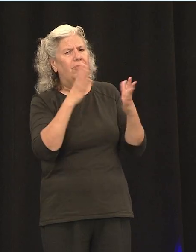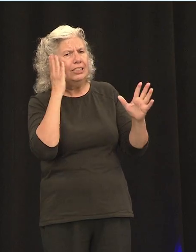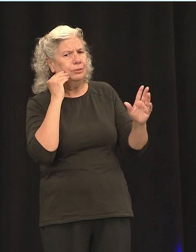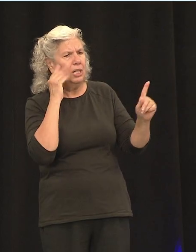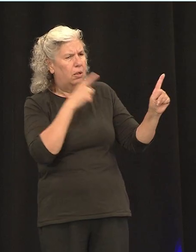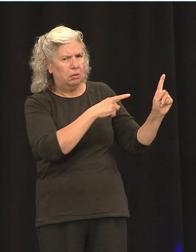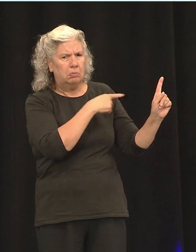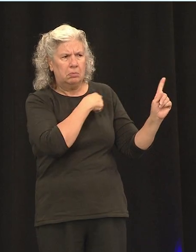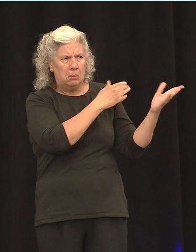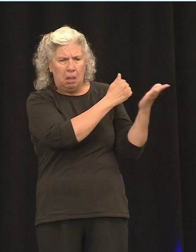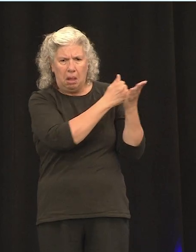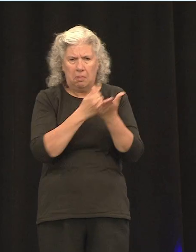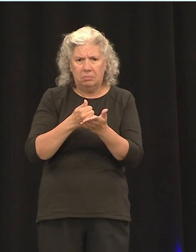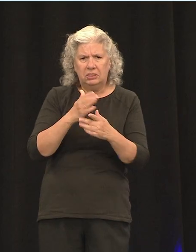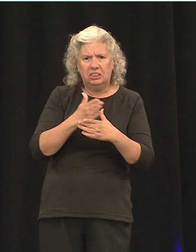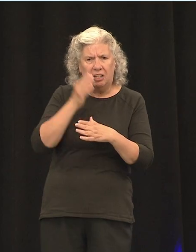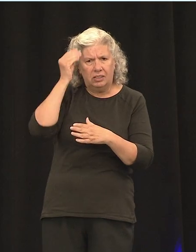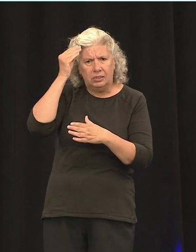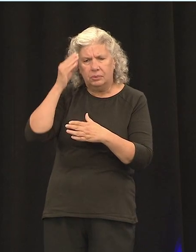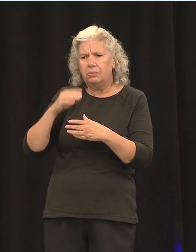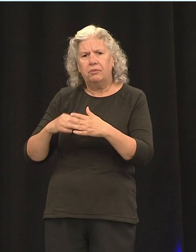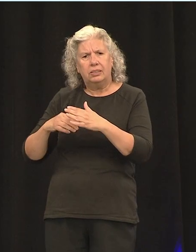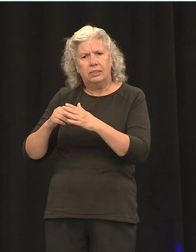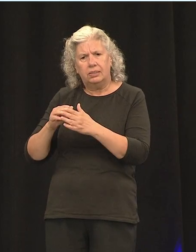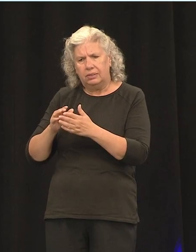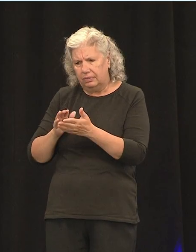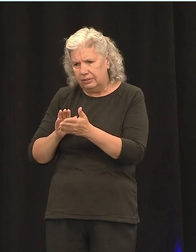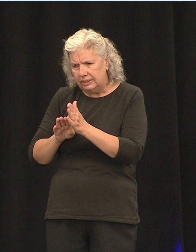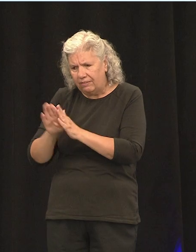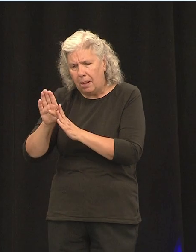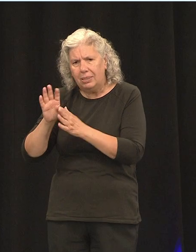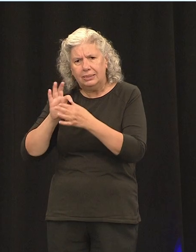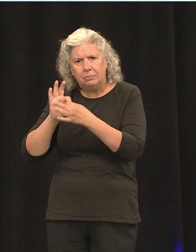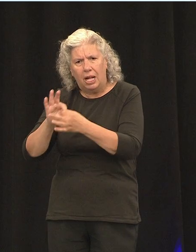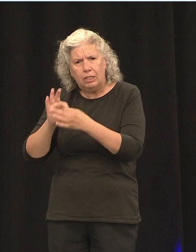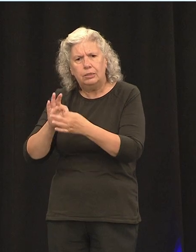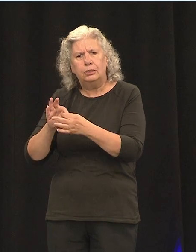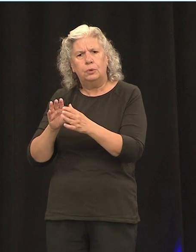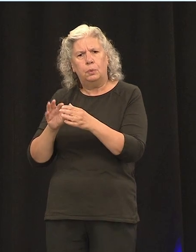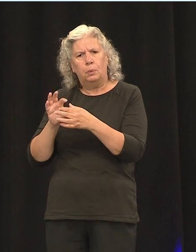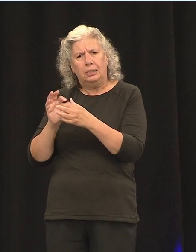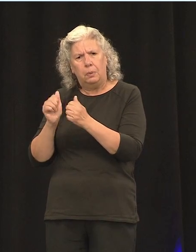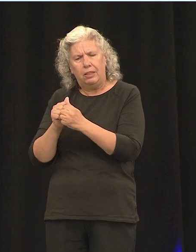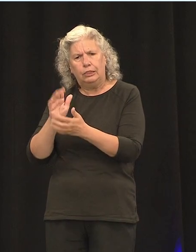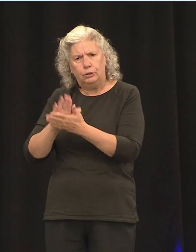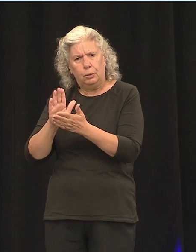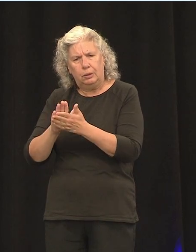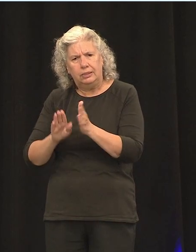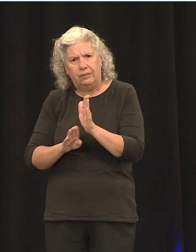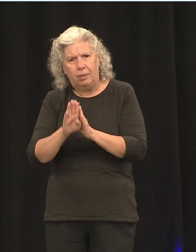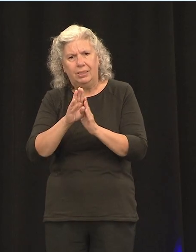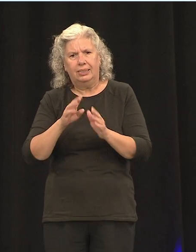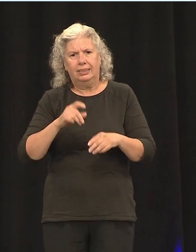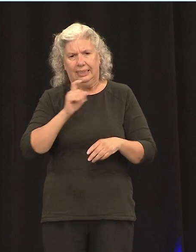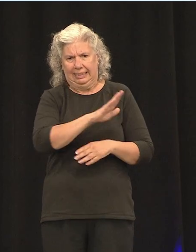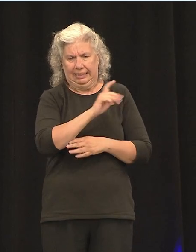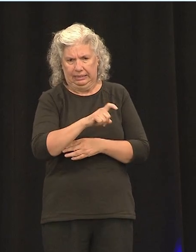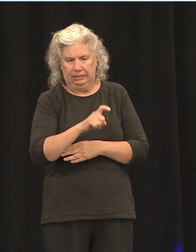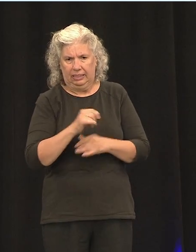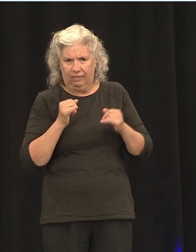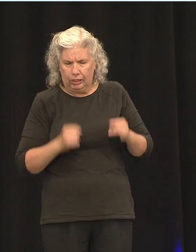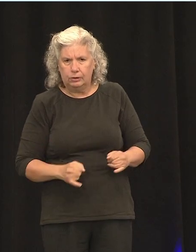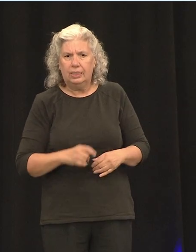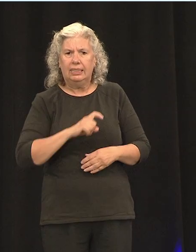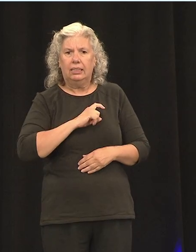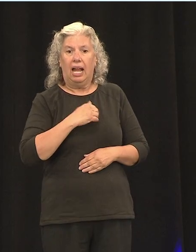teams and get the unique needs and individualized needs met. I have a nonprofit called Lane of Inquiry where